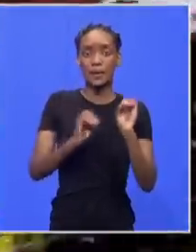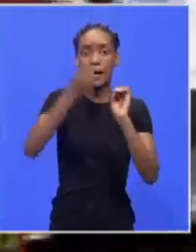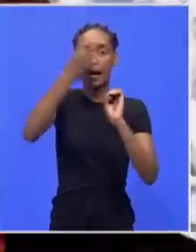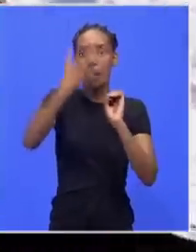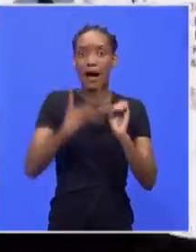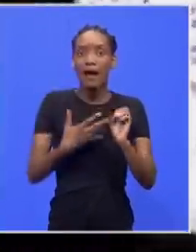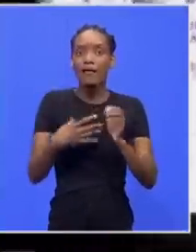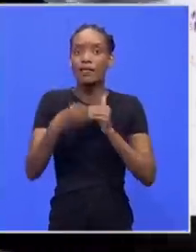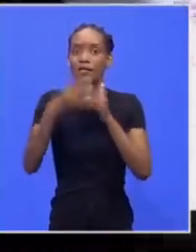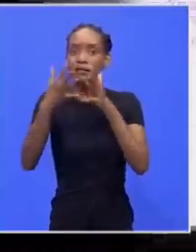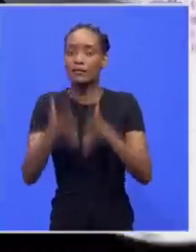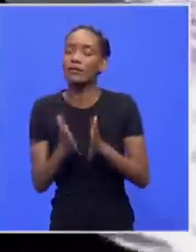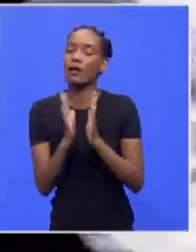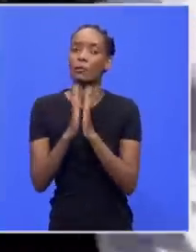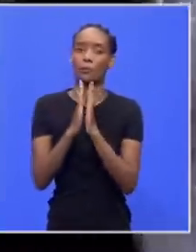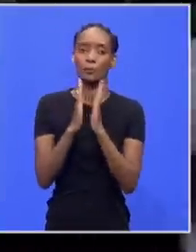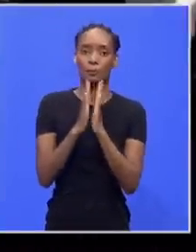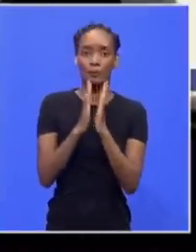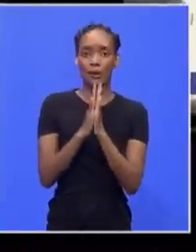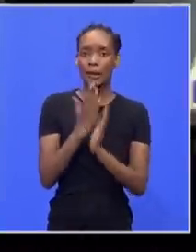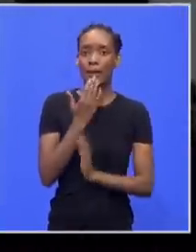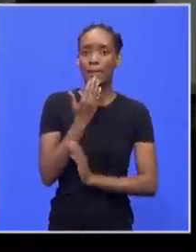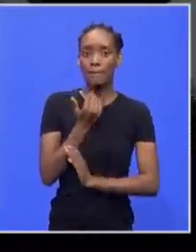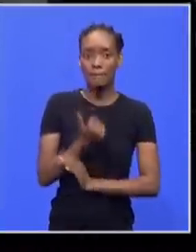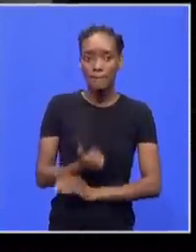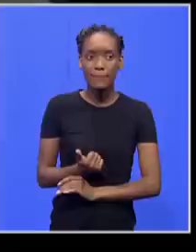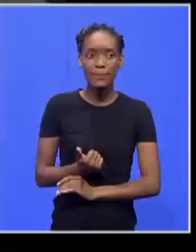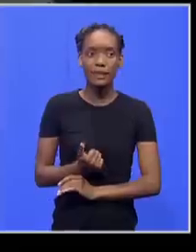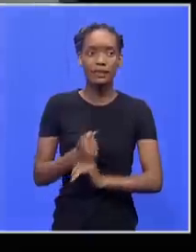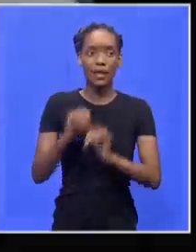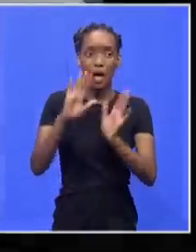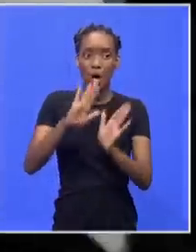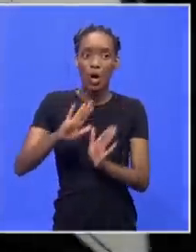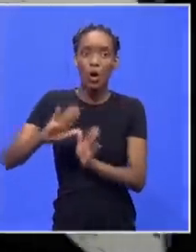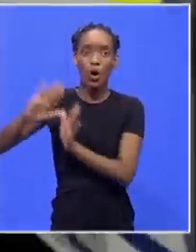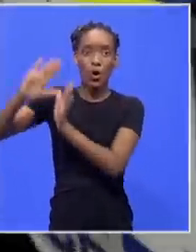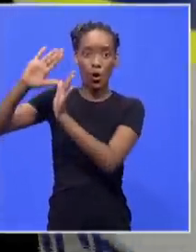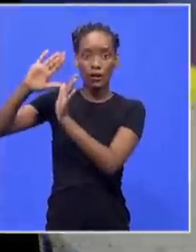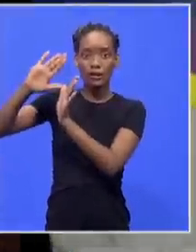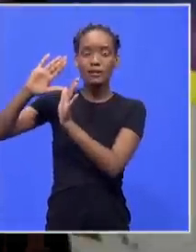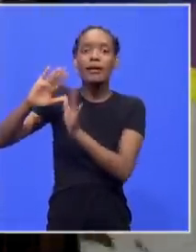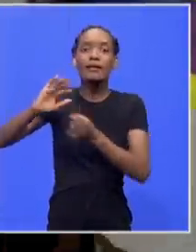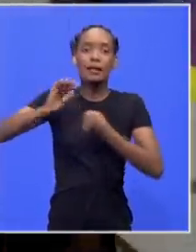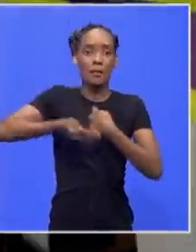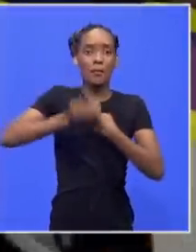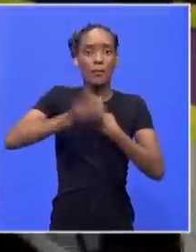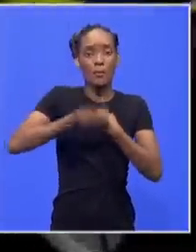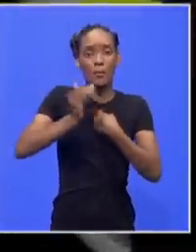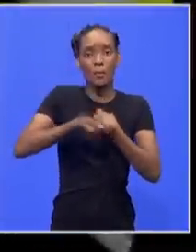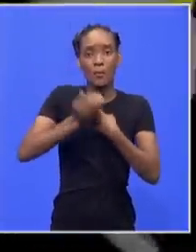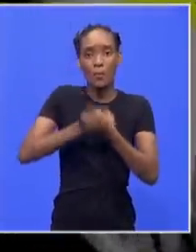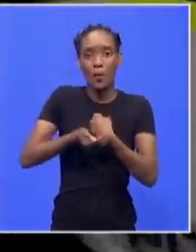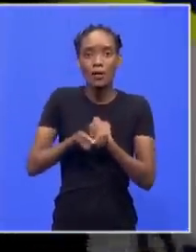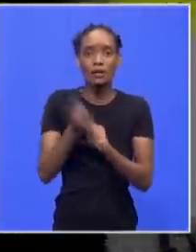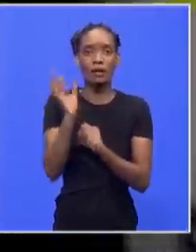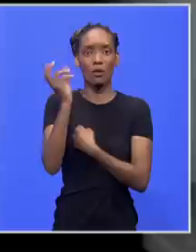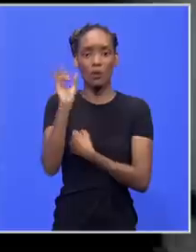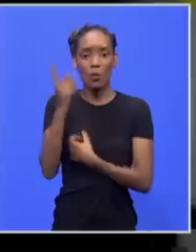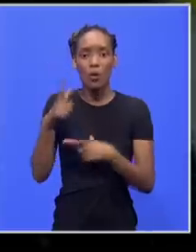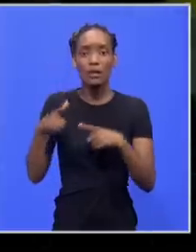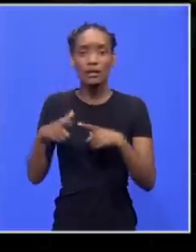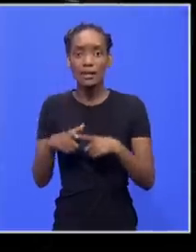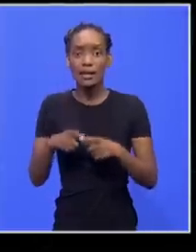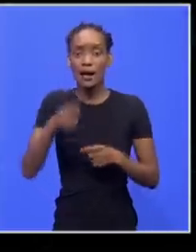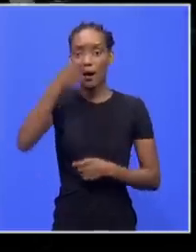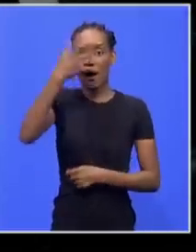start protecting the minerals of this continent, saying that the day that Africa's minerals are well protected